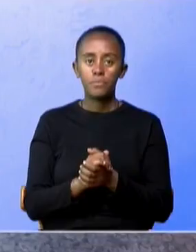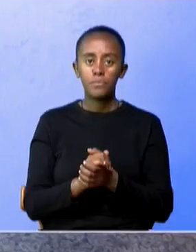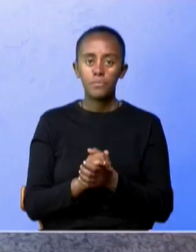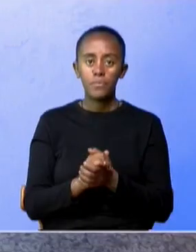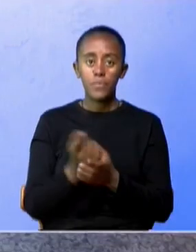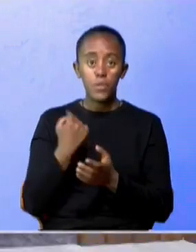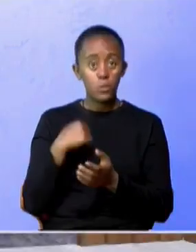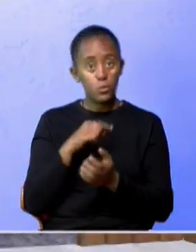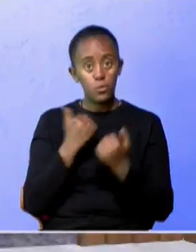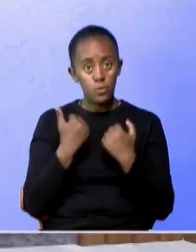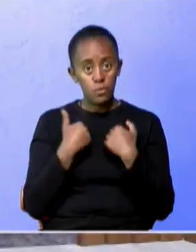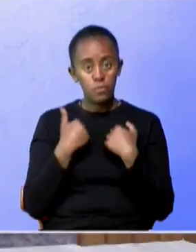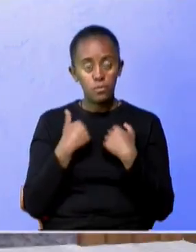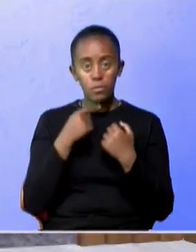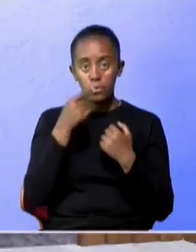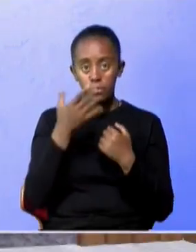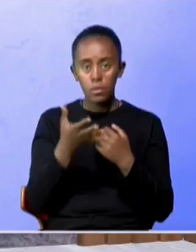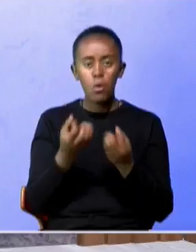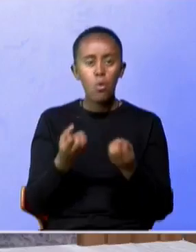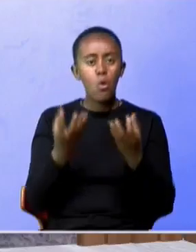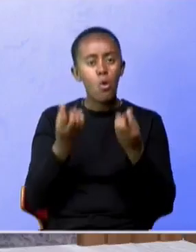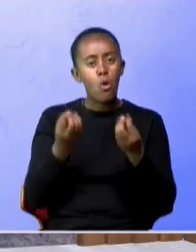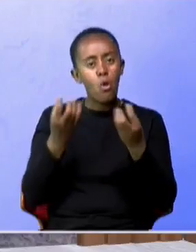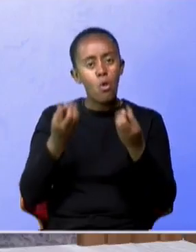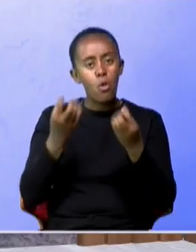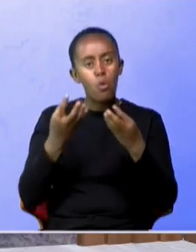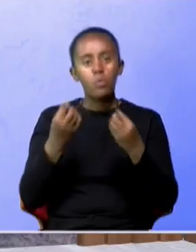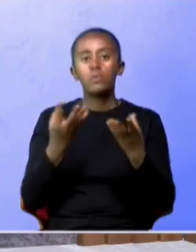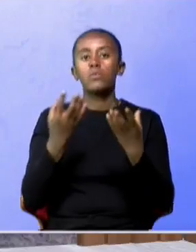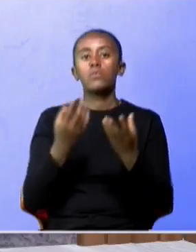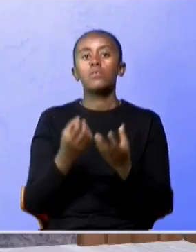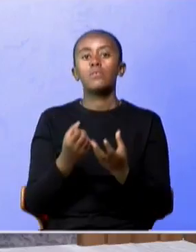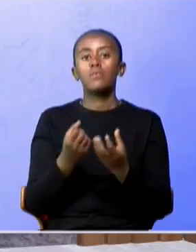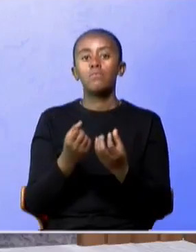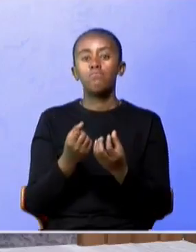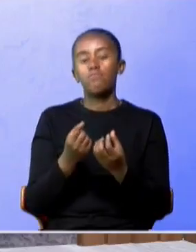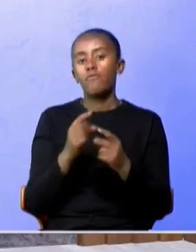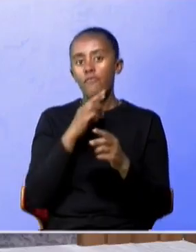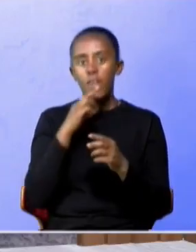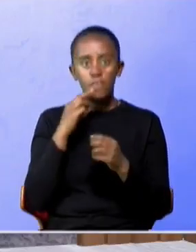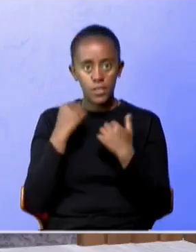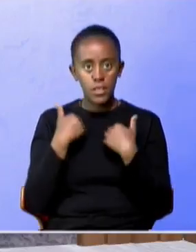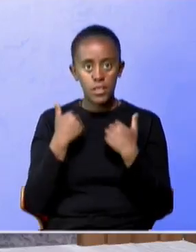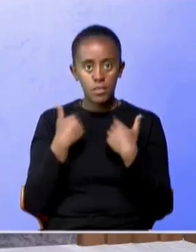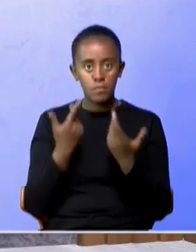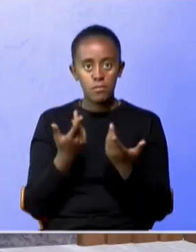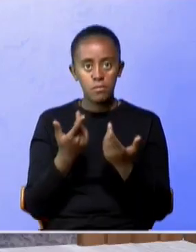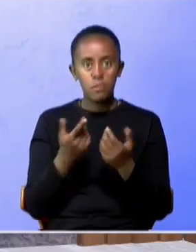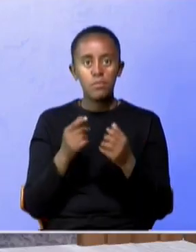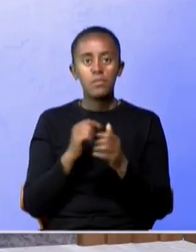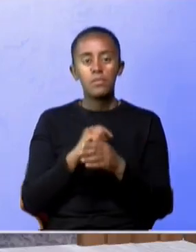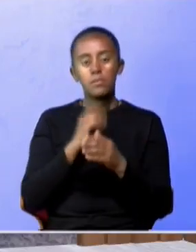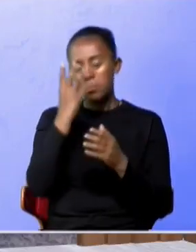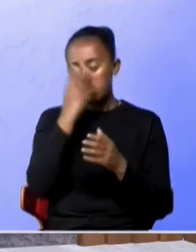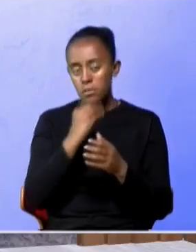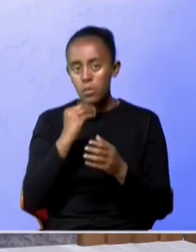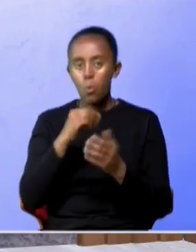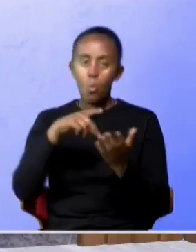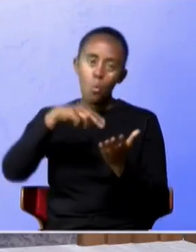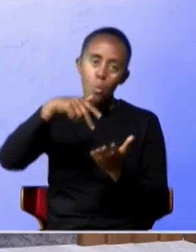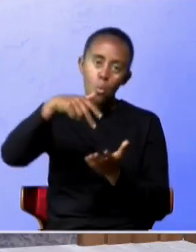We have, as I said, lots and lots of verbs, base verbs, like sleep,